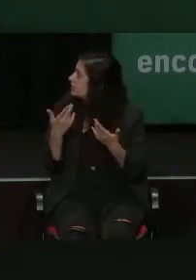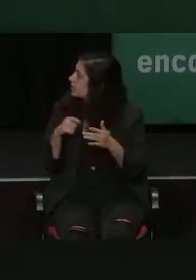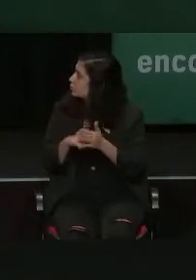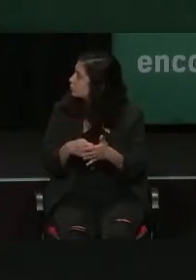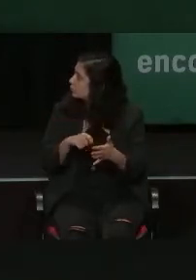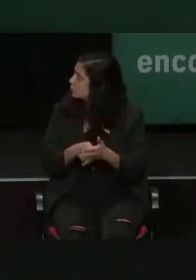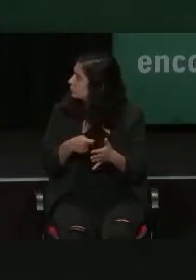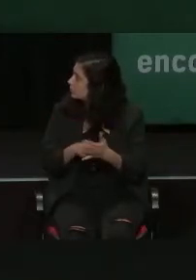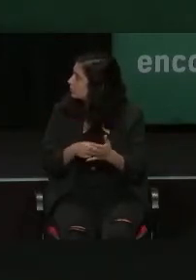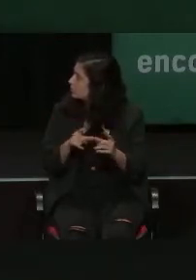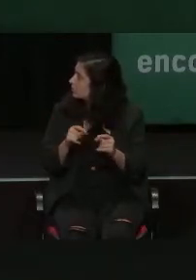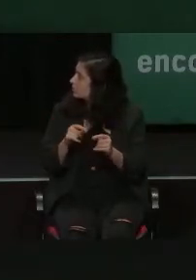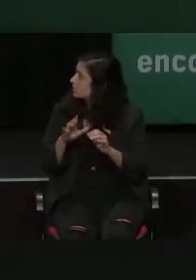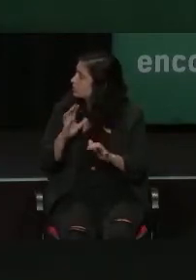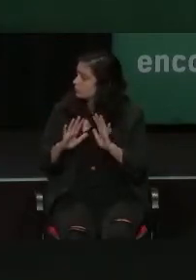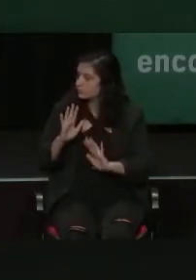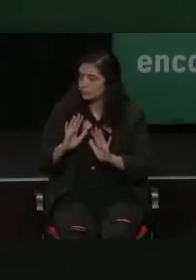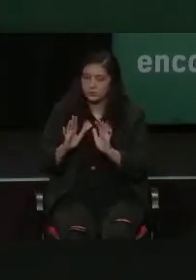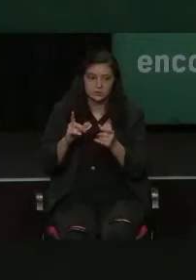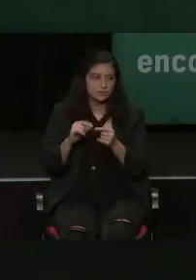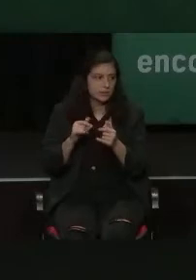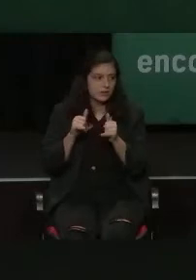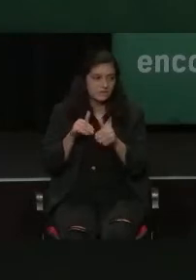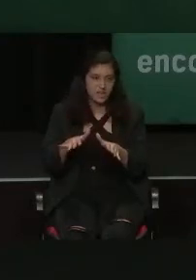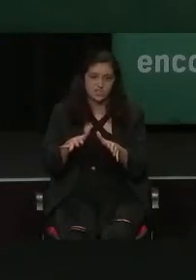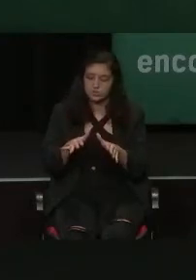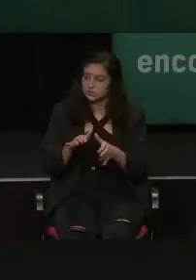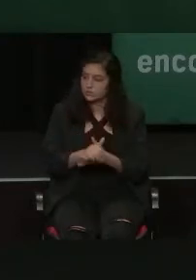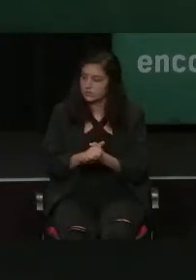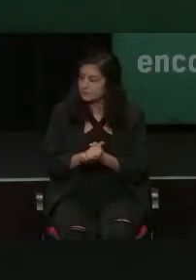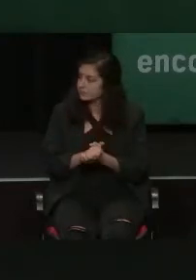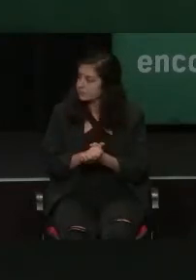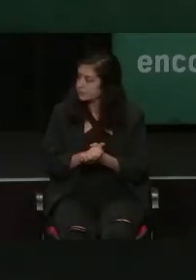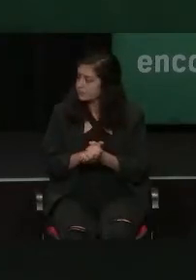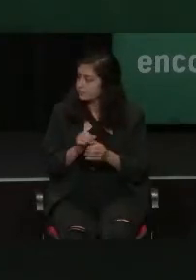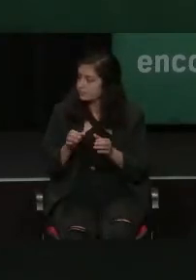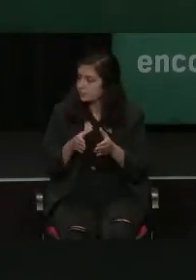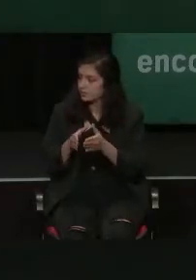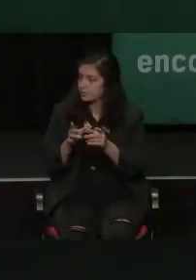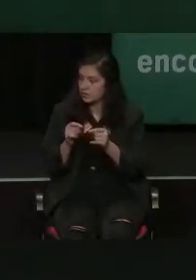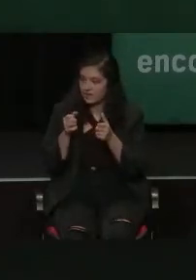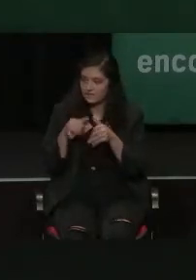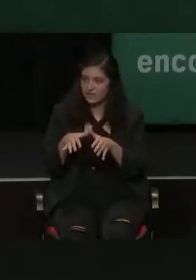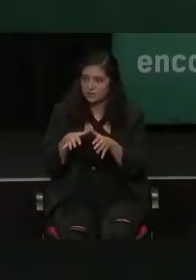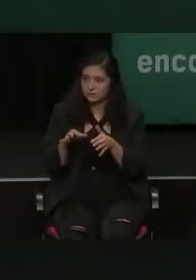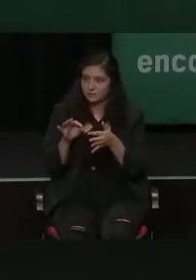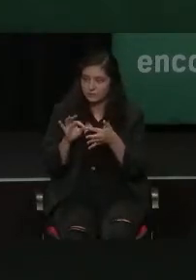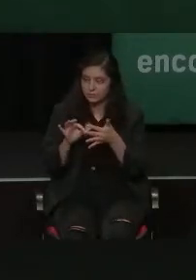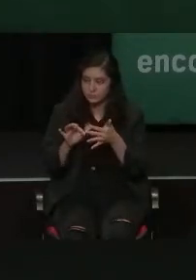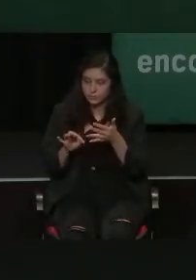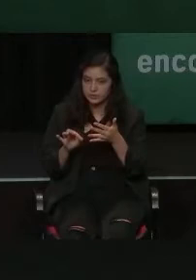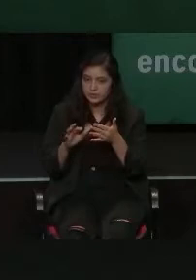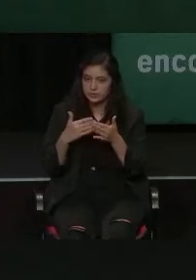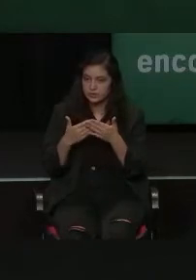persistence and the recurrence or relapse of infections, leading to infections chronicity